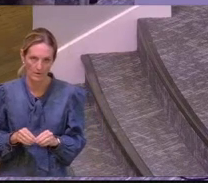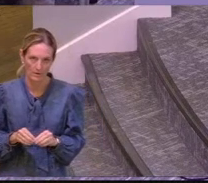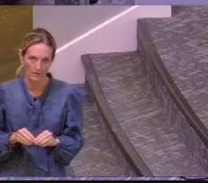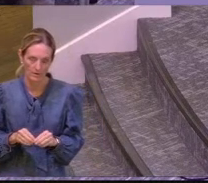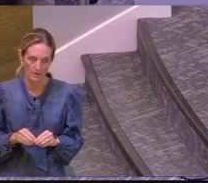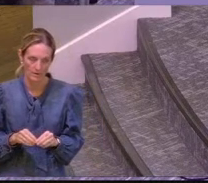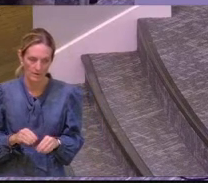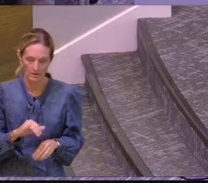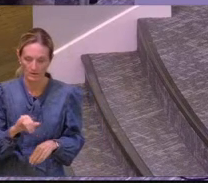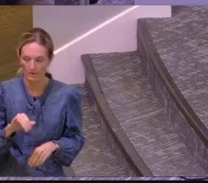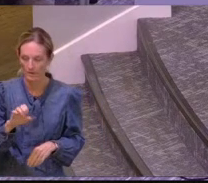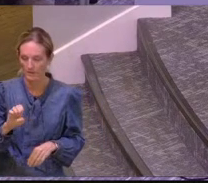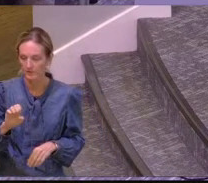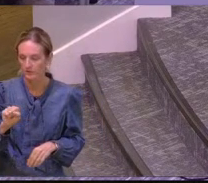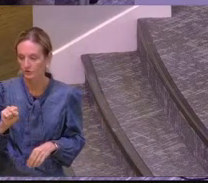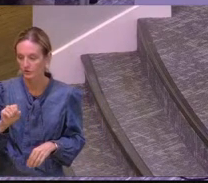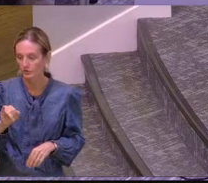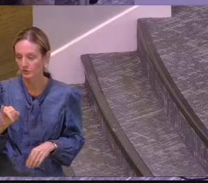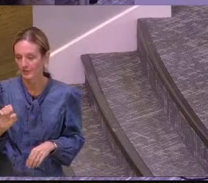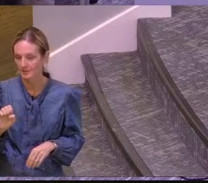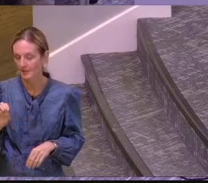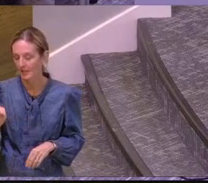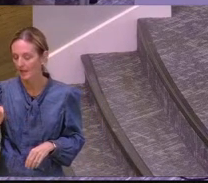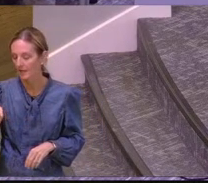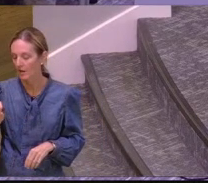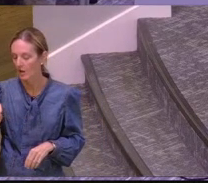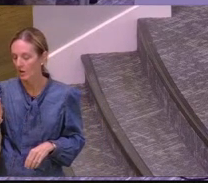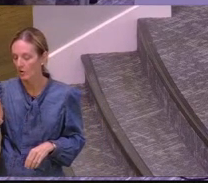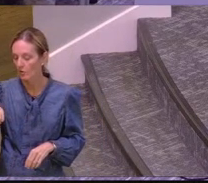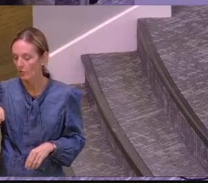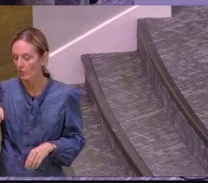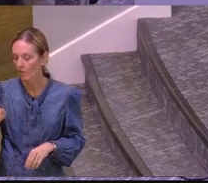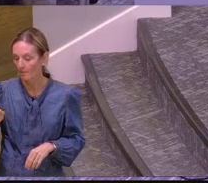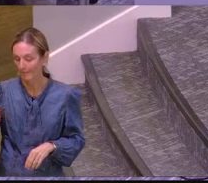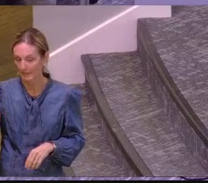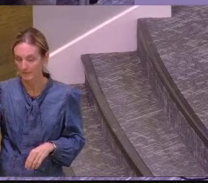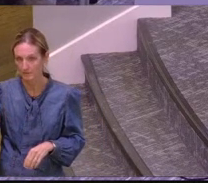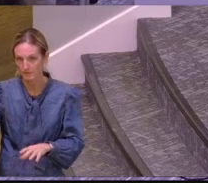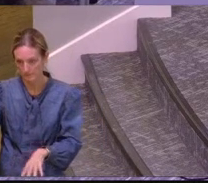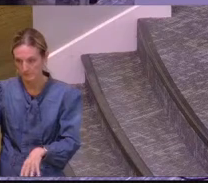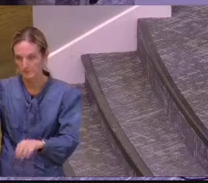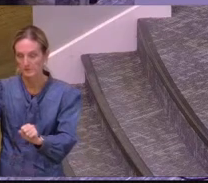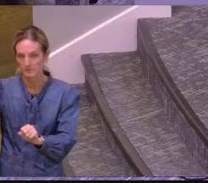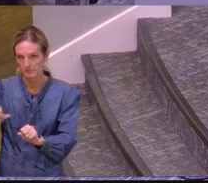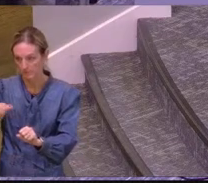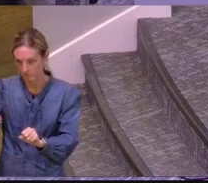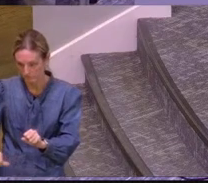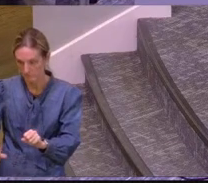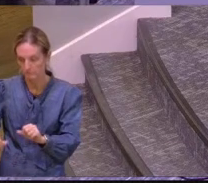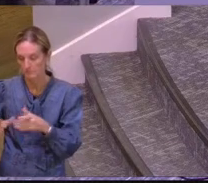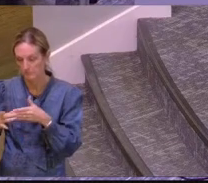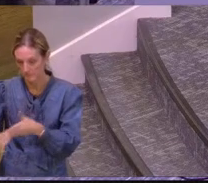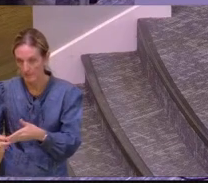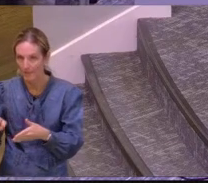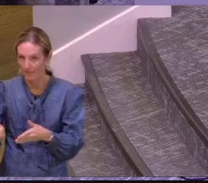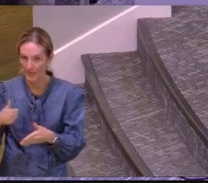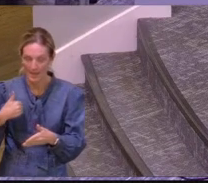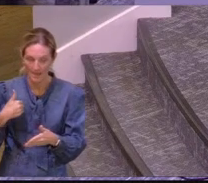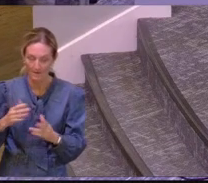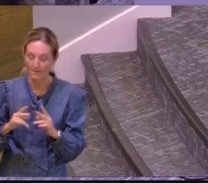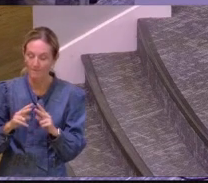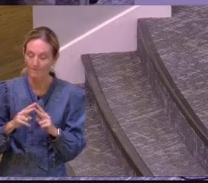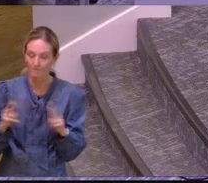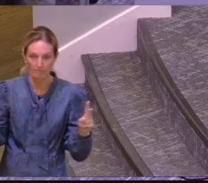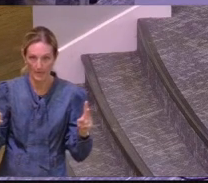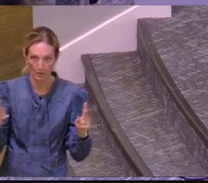Jesse Norman took Augusta under its wing, and it's had a very vibrant after-school program that